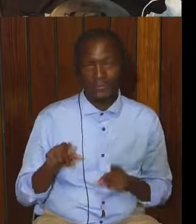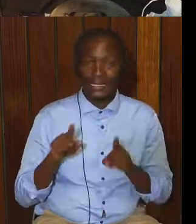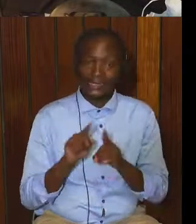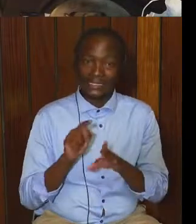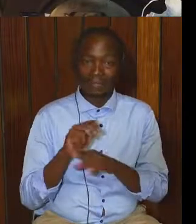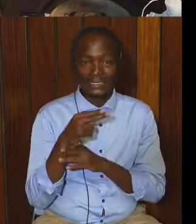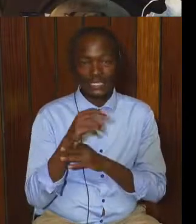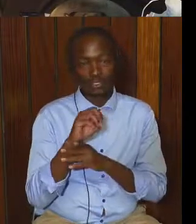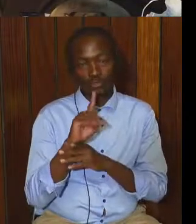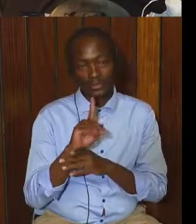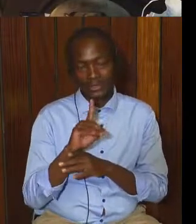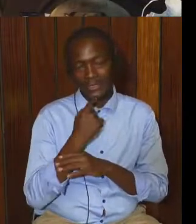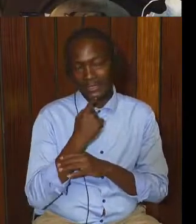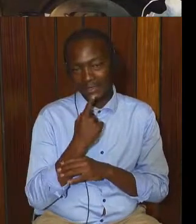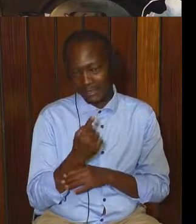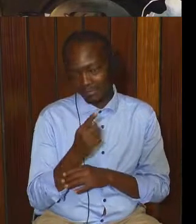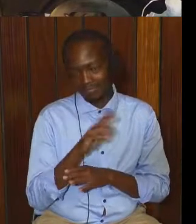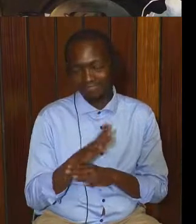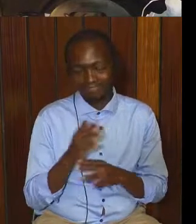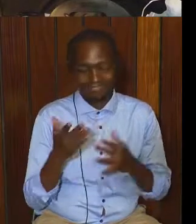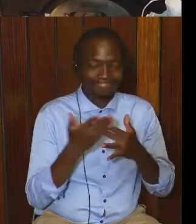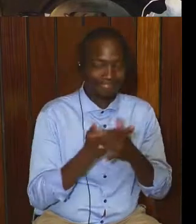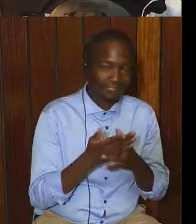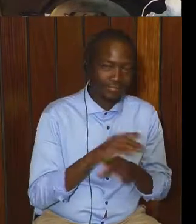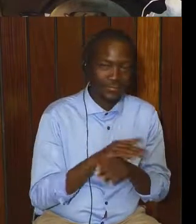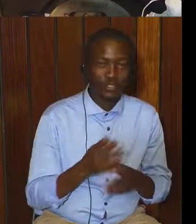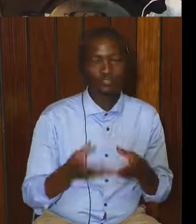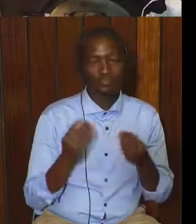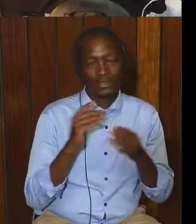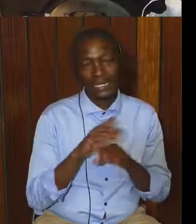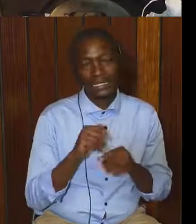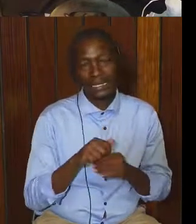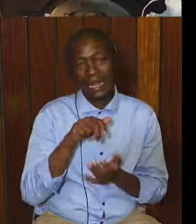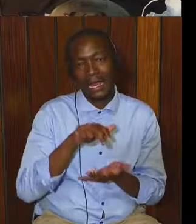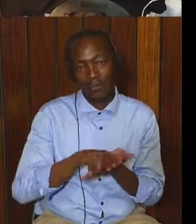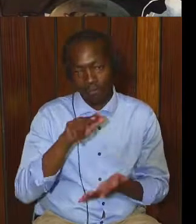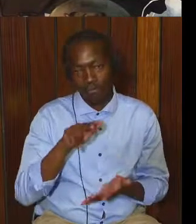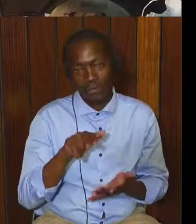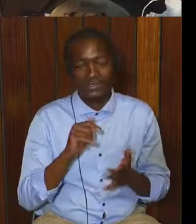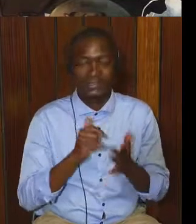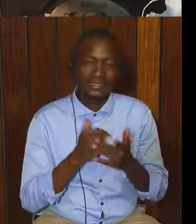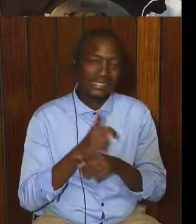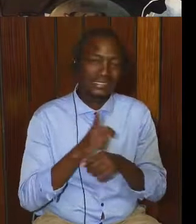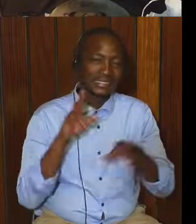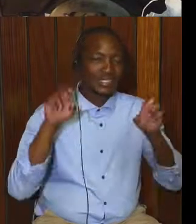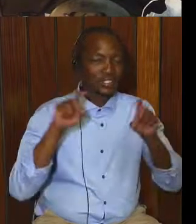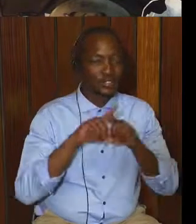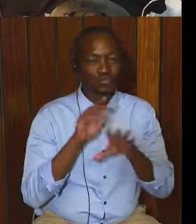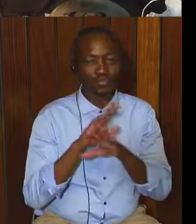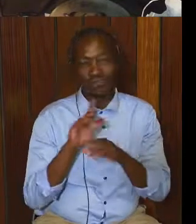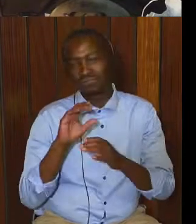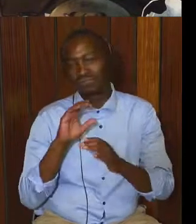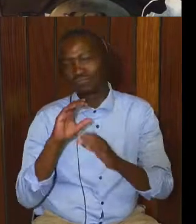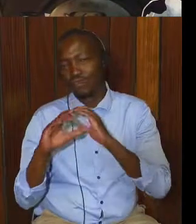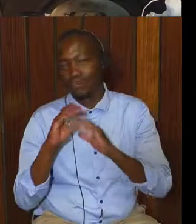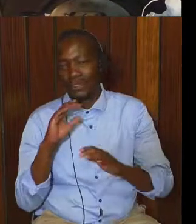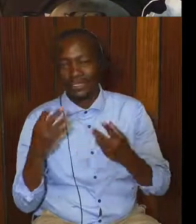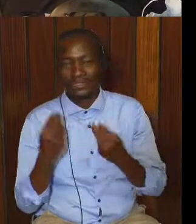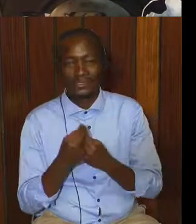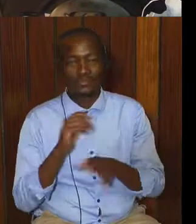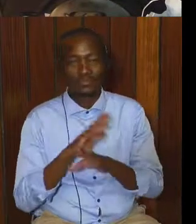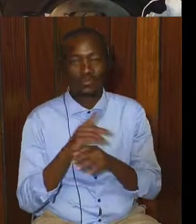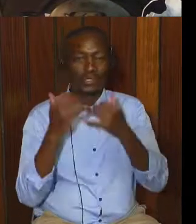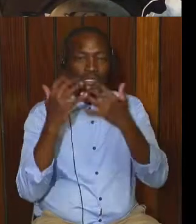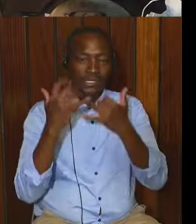indicated, they are intervening to get the approval. It's just a matter of engaging with the Treasury and get